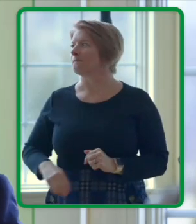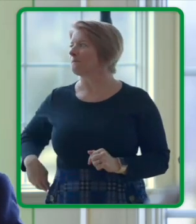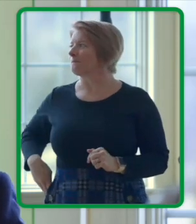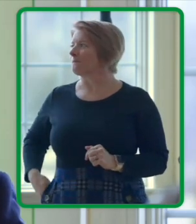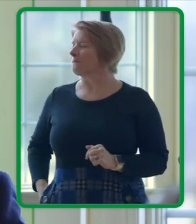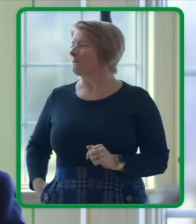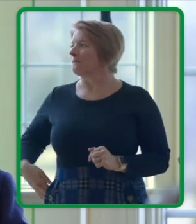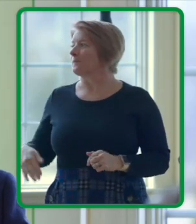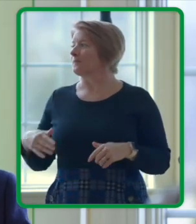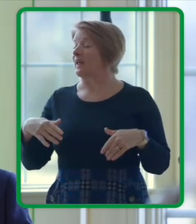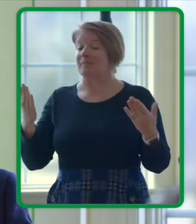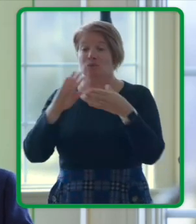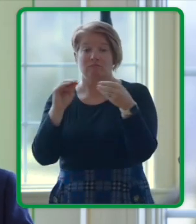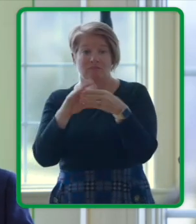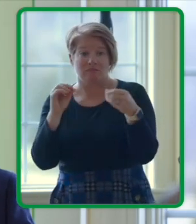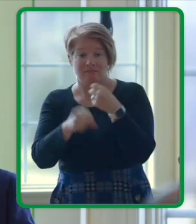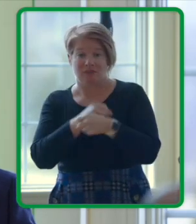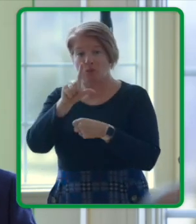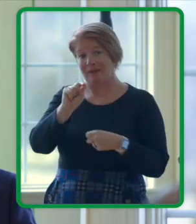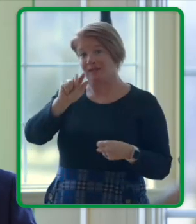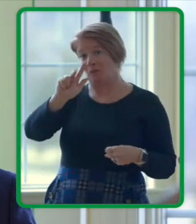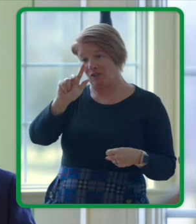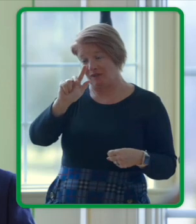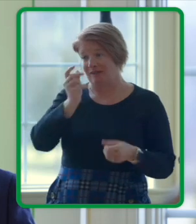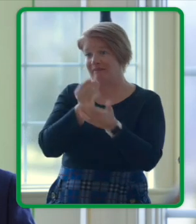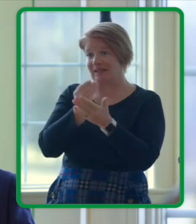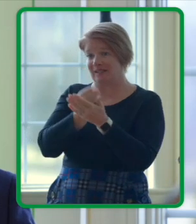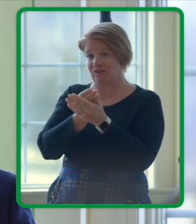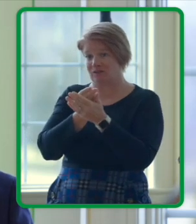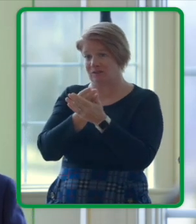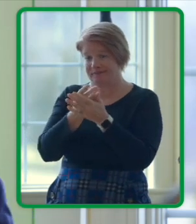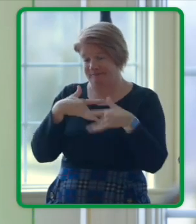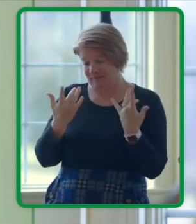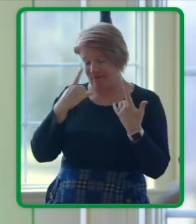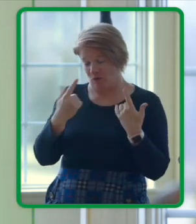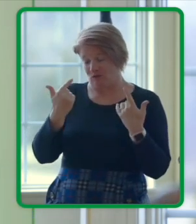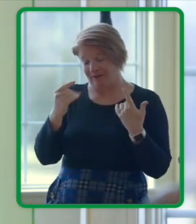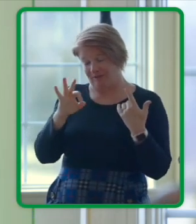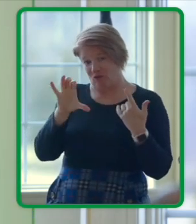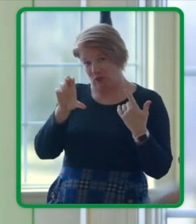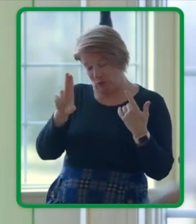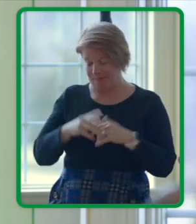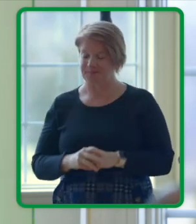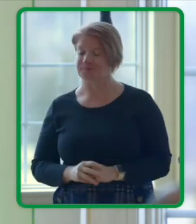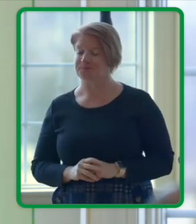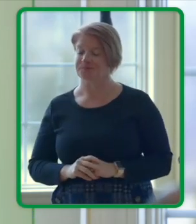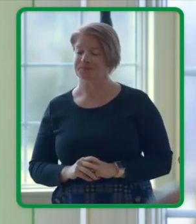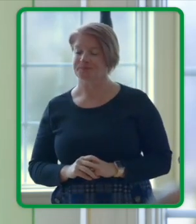here to report on the 2023 financial results for Greylock Federal Credit Union.